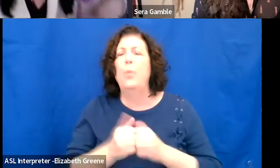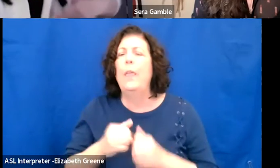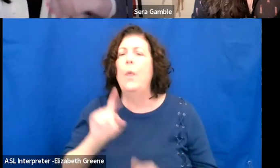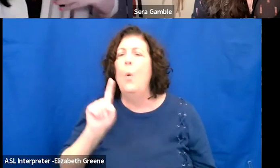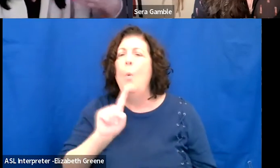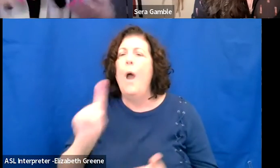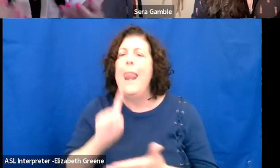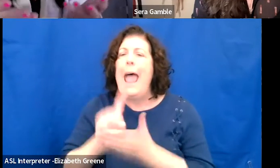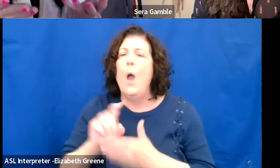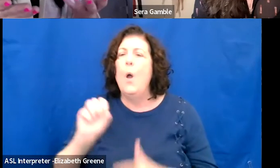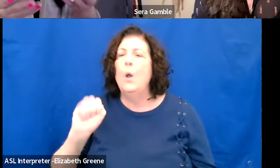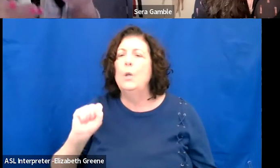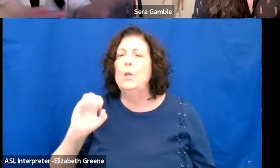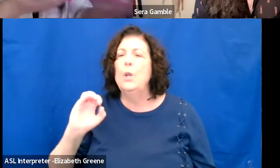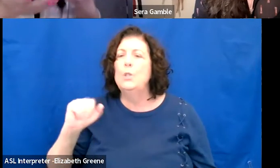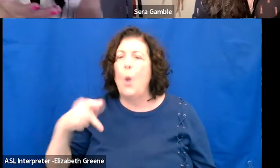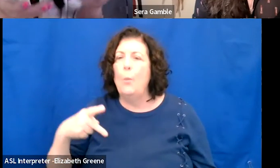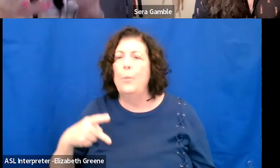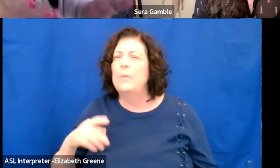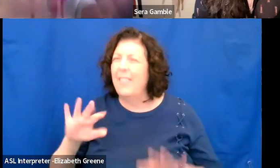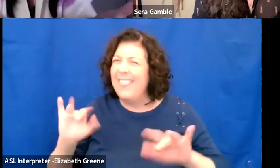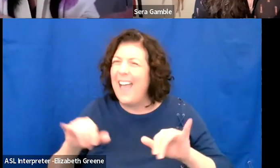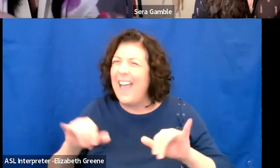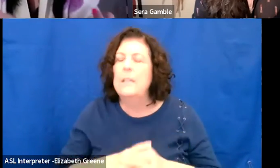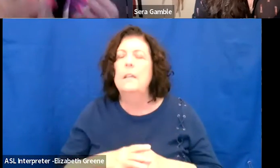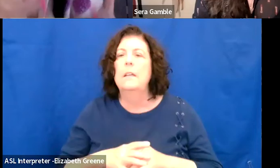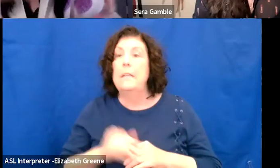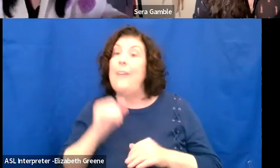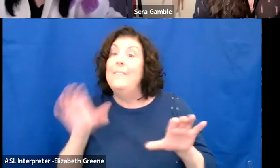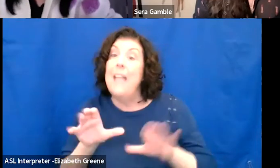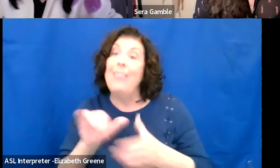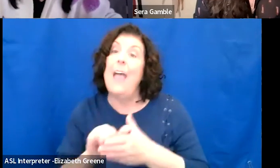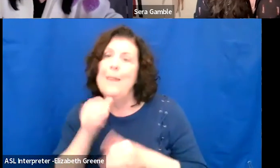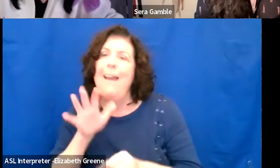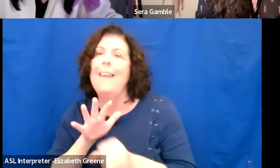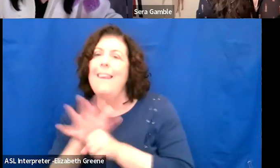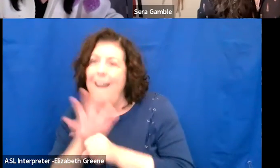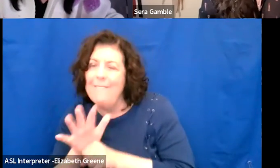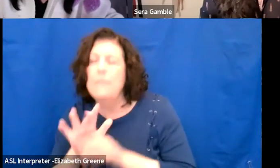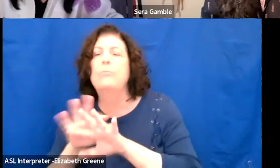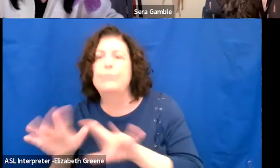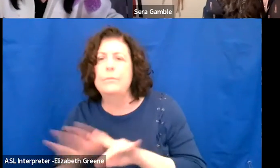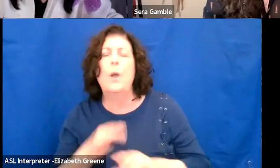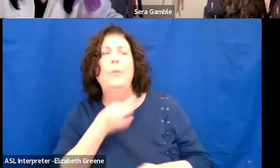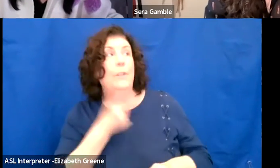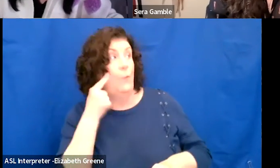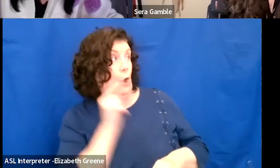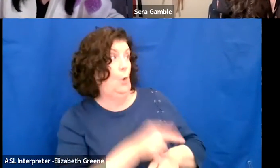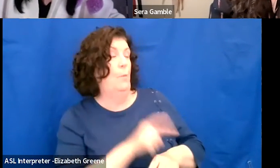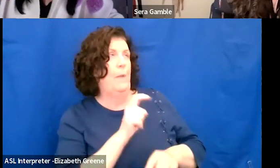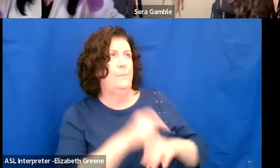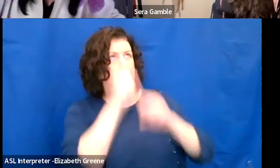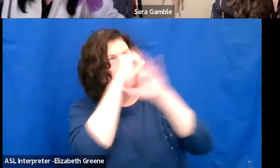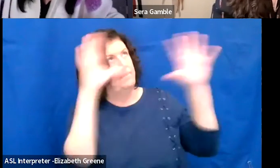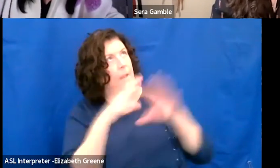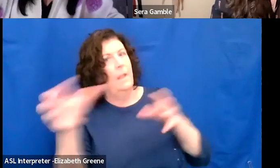as I've done the multicam. So I'm sure for you, it's what do you need to make the show that you've envisioned? And that